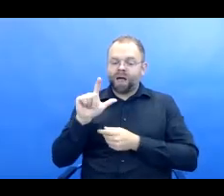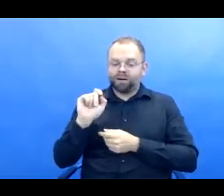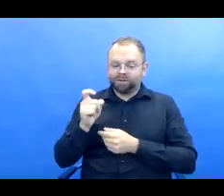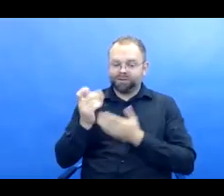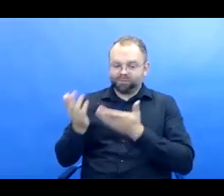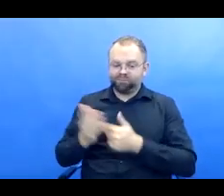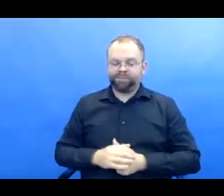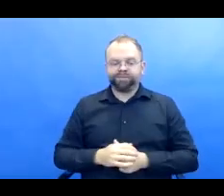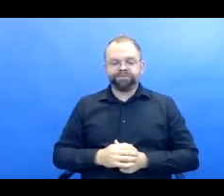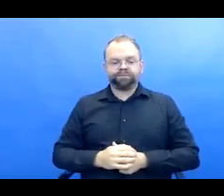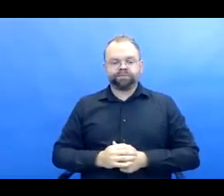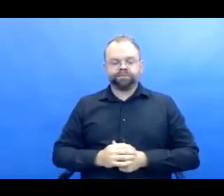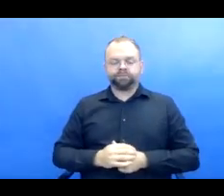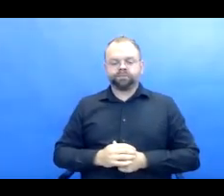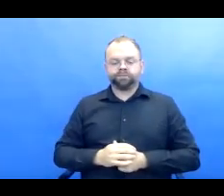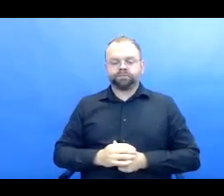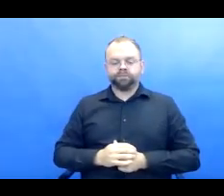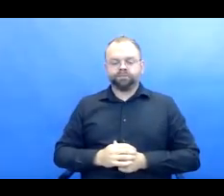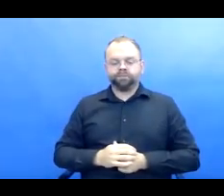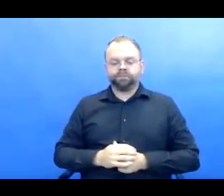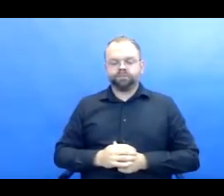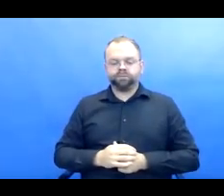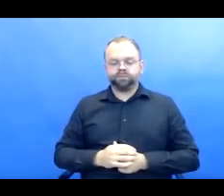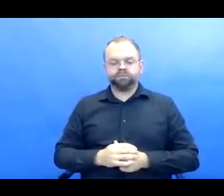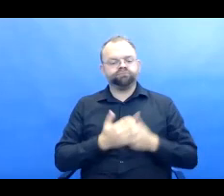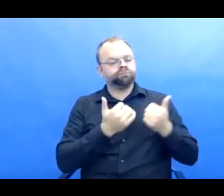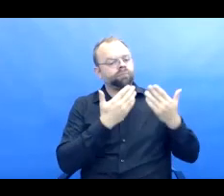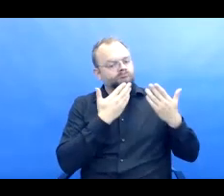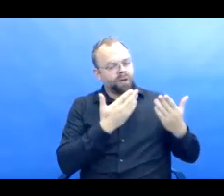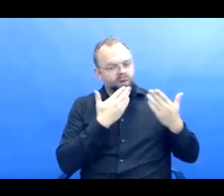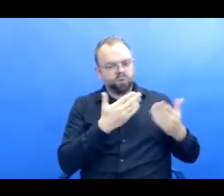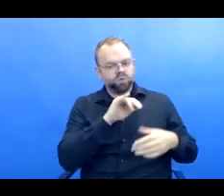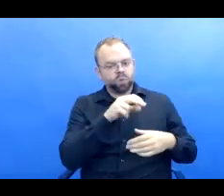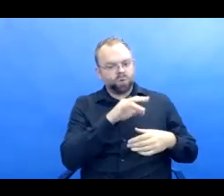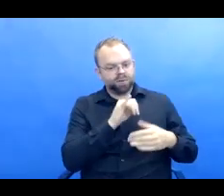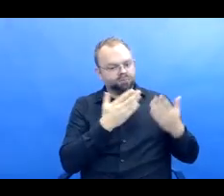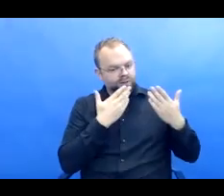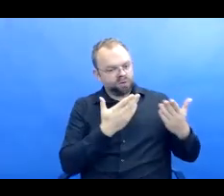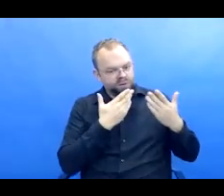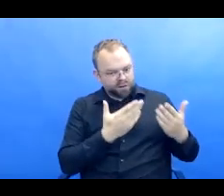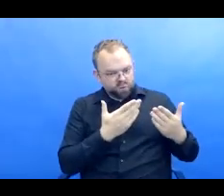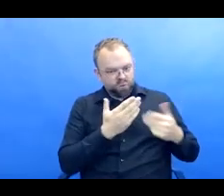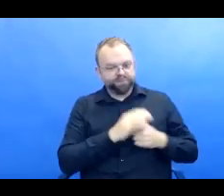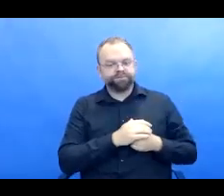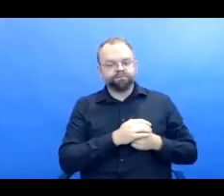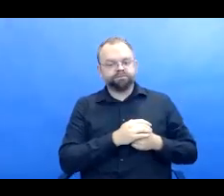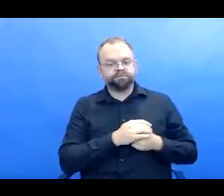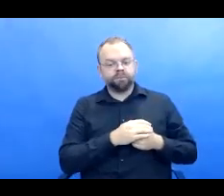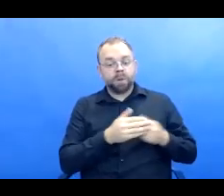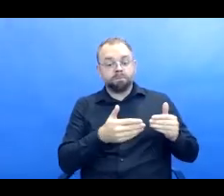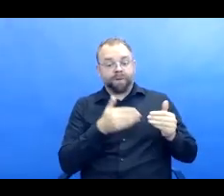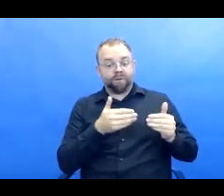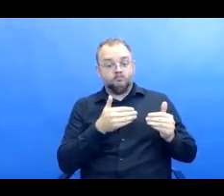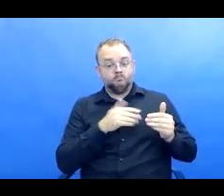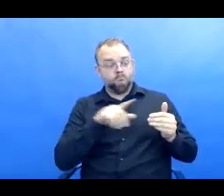Thank you very much, Johnny. And before we open the floor for few clarification questions, I would like